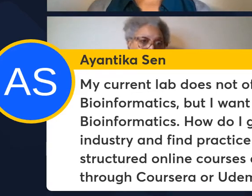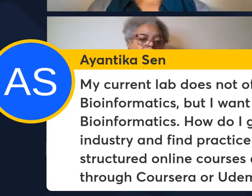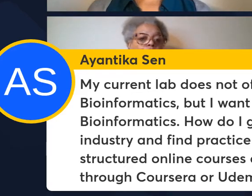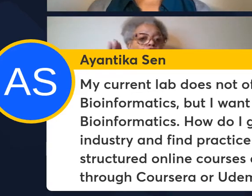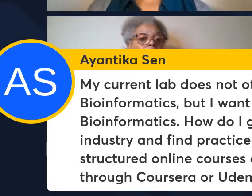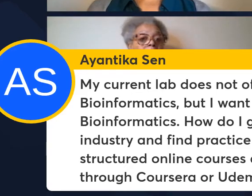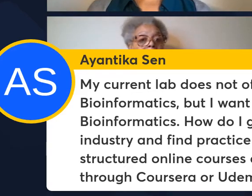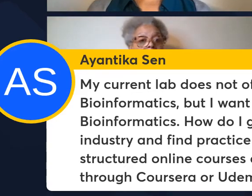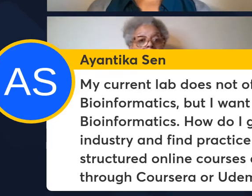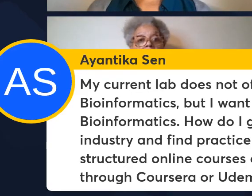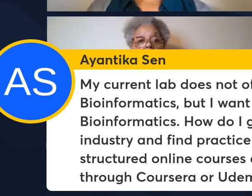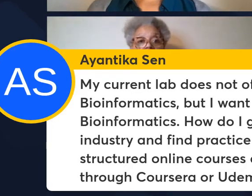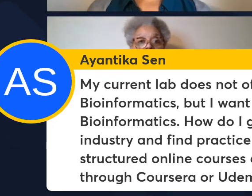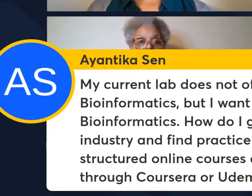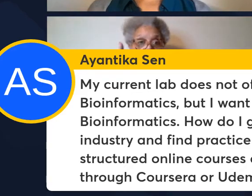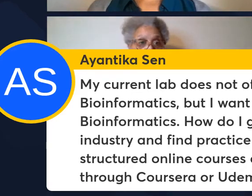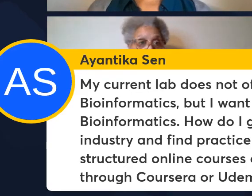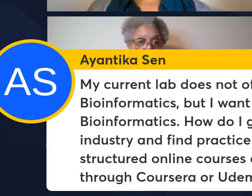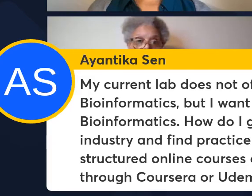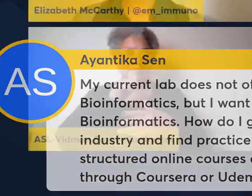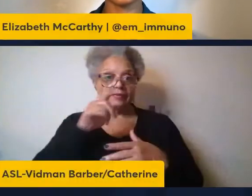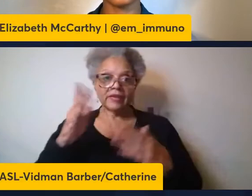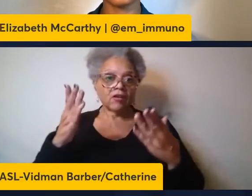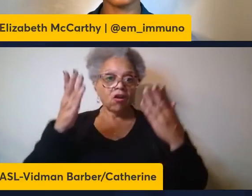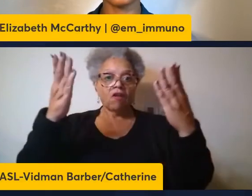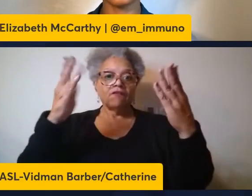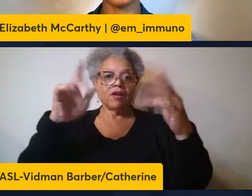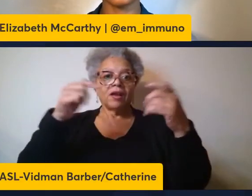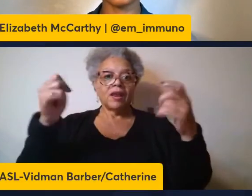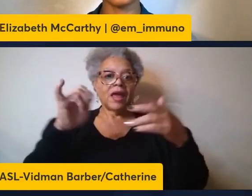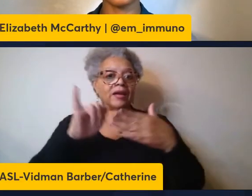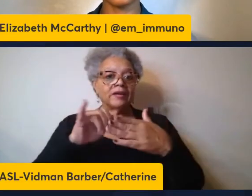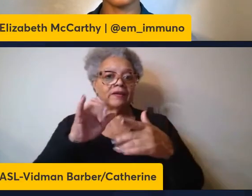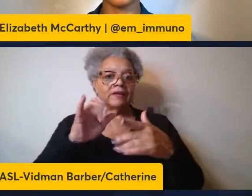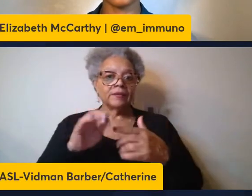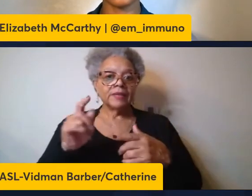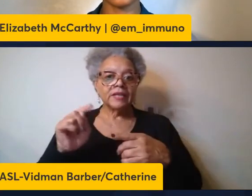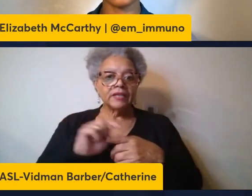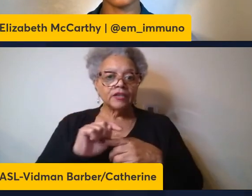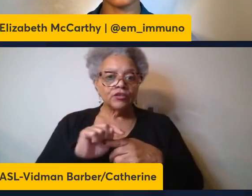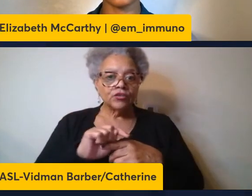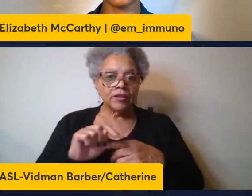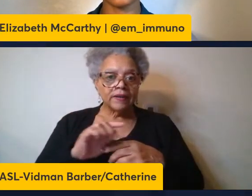My current lab does not offer a lot of scopes to get trained in bioinformatics, but